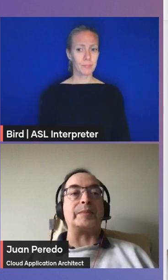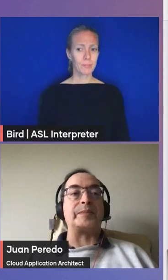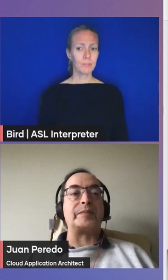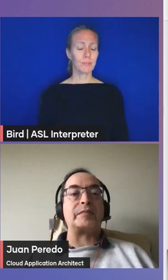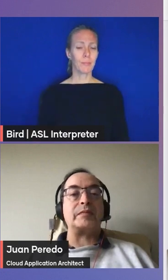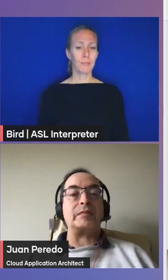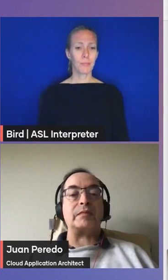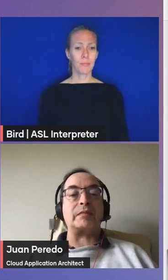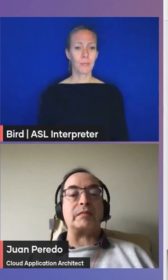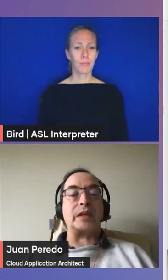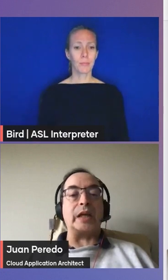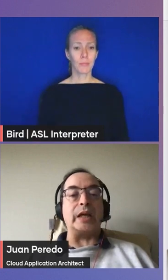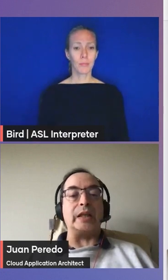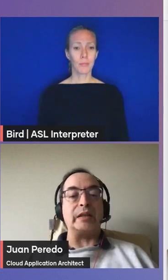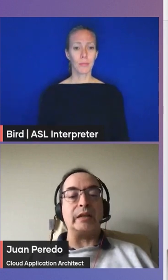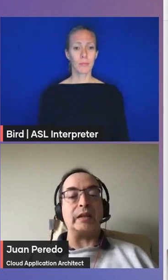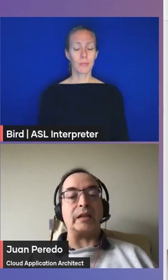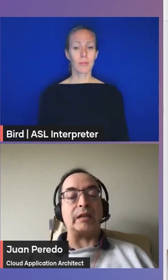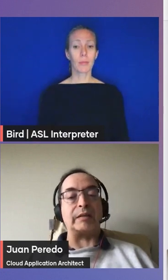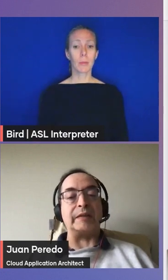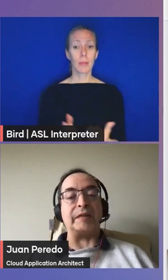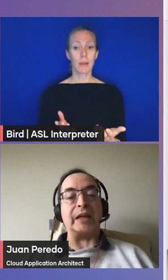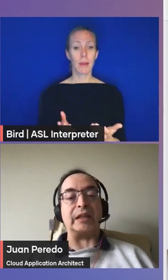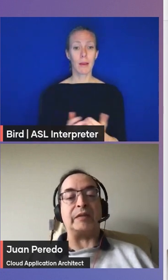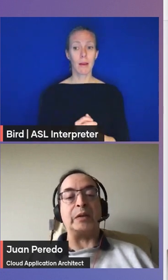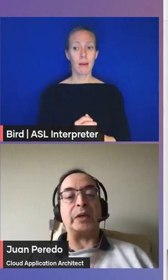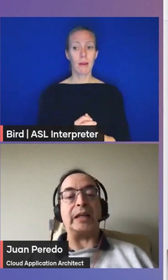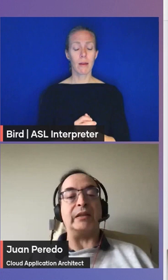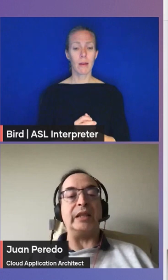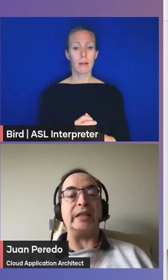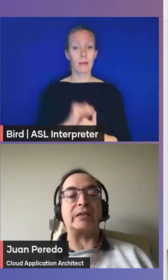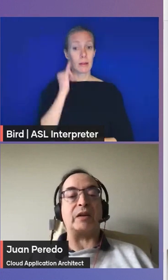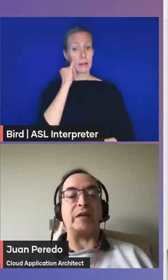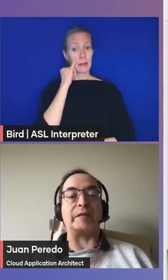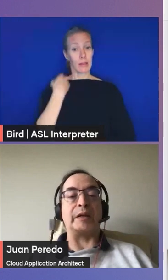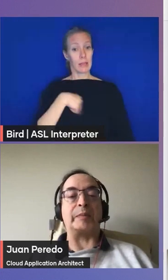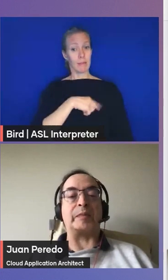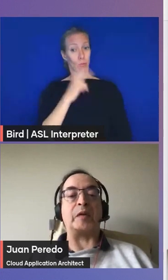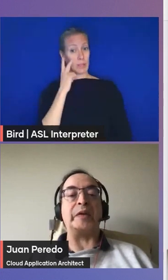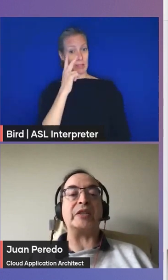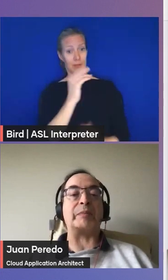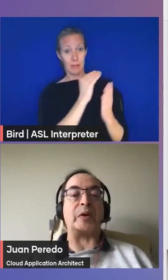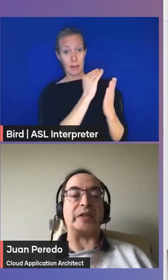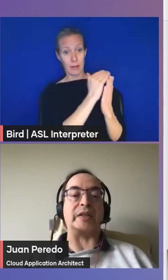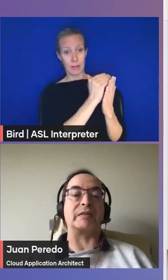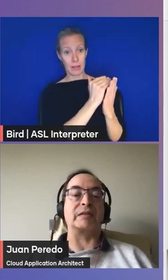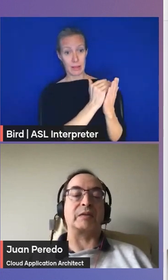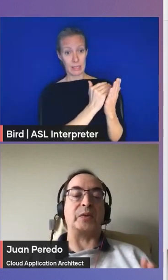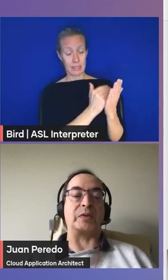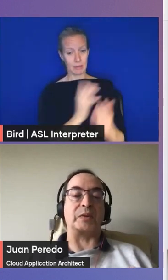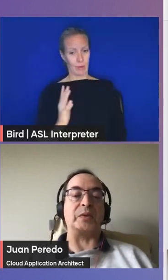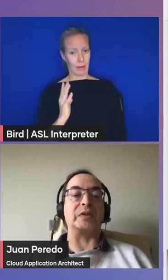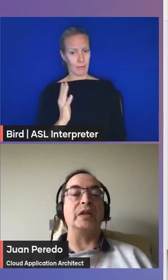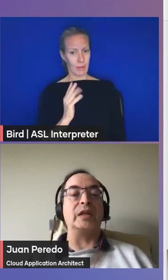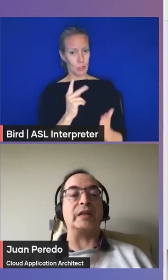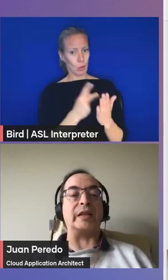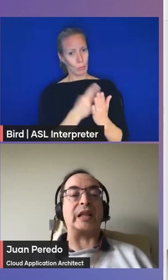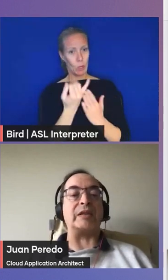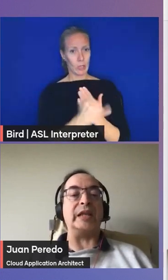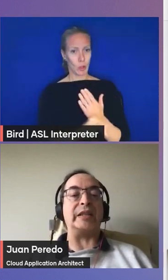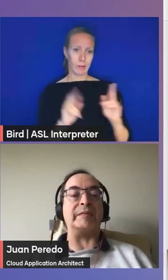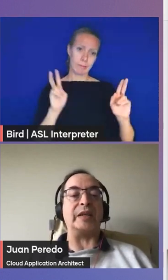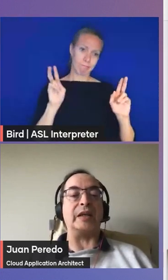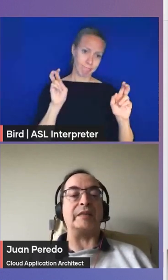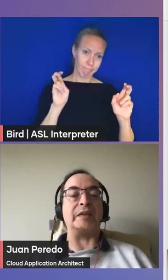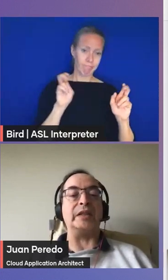Um, and in fact, if we look at the list of official projects, quote unquote, that the